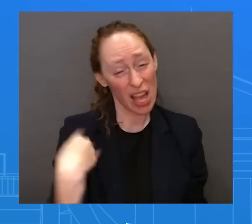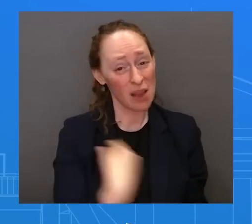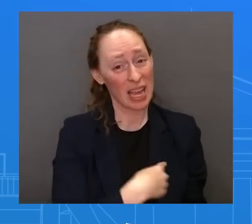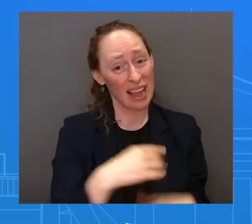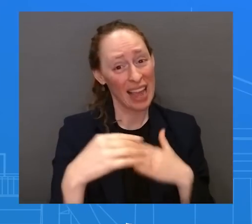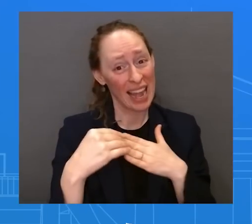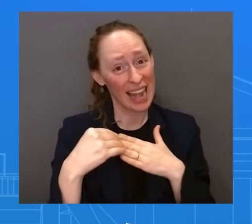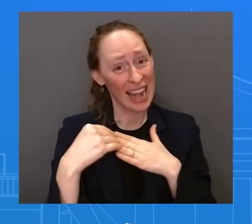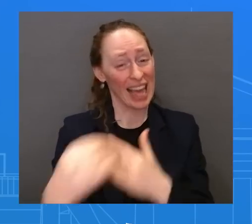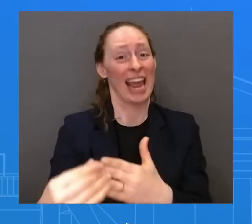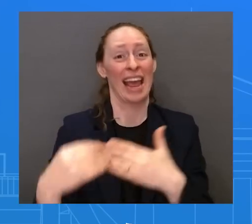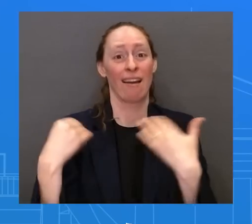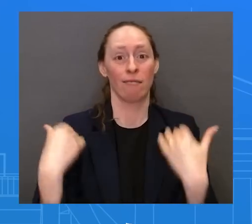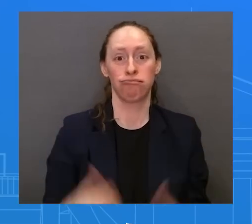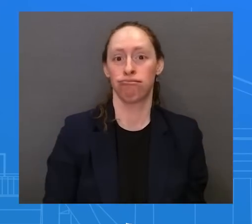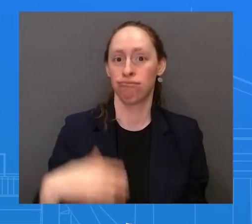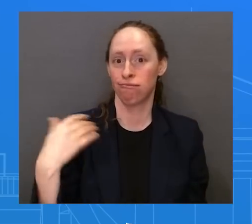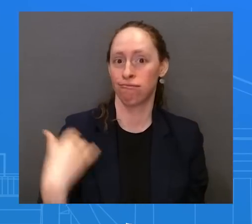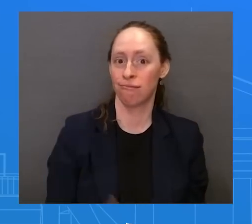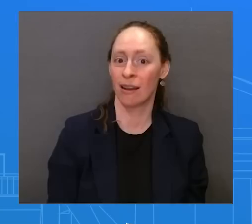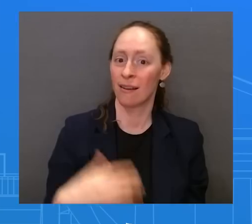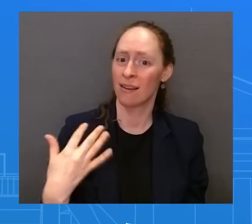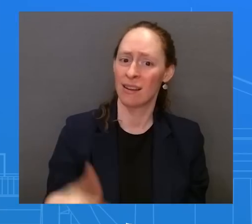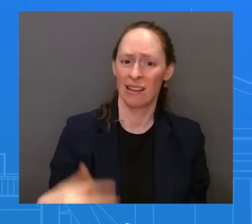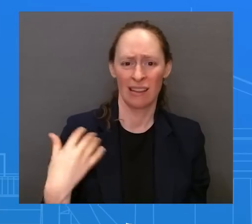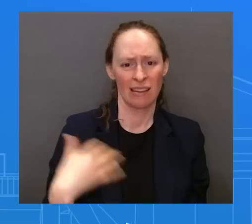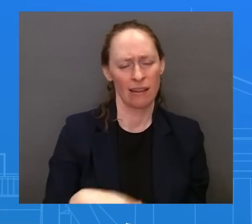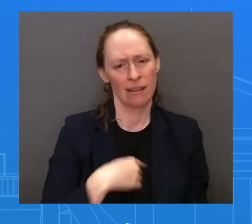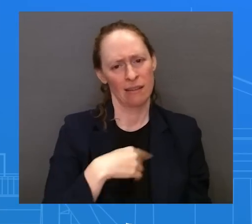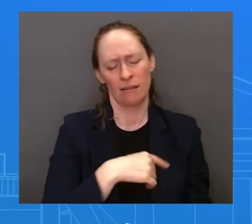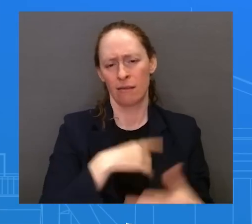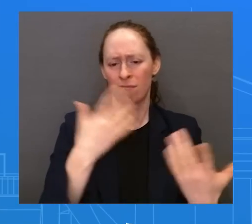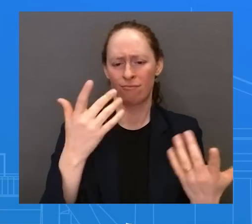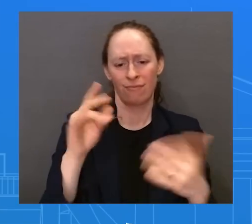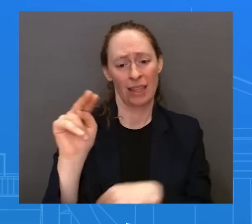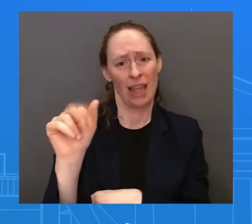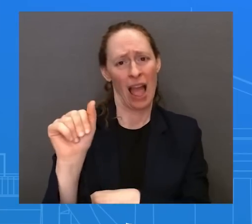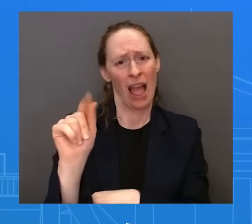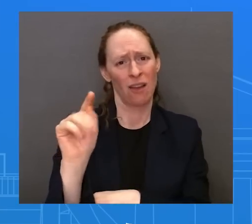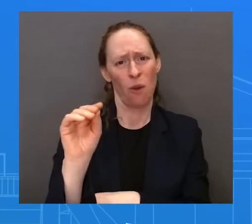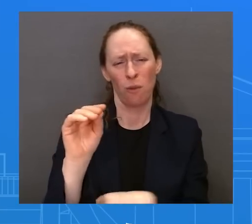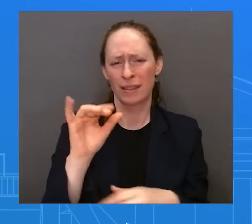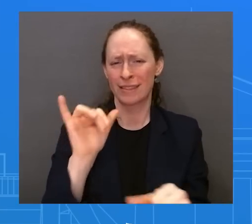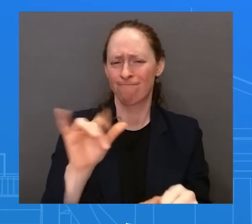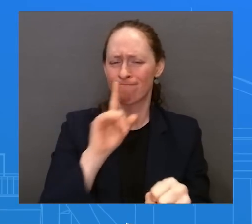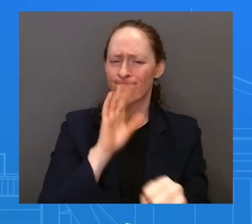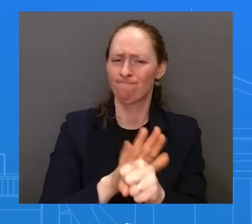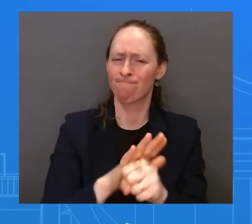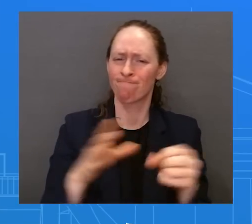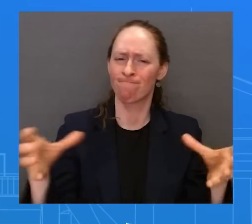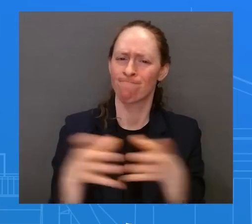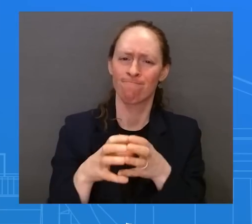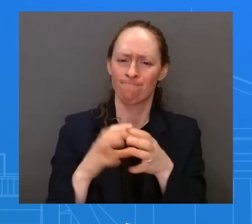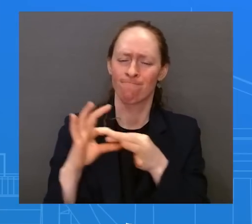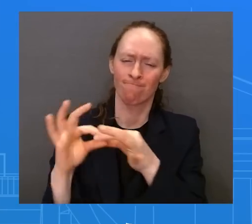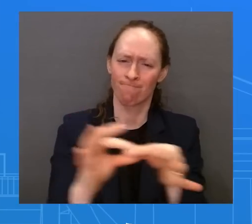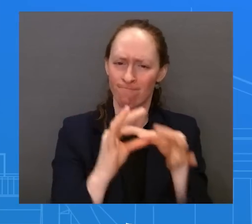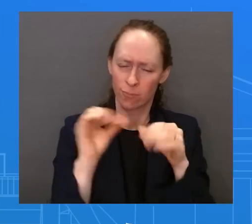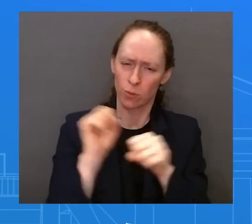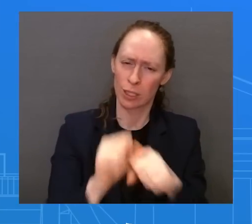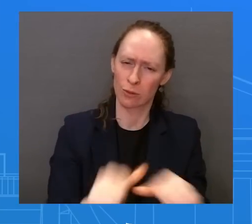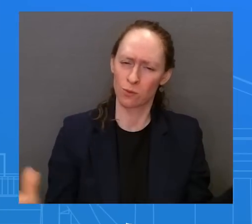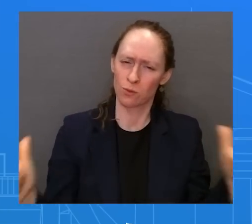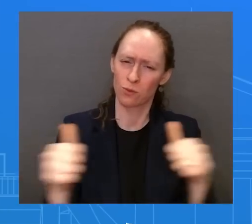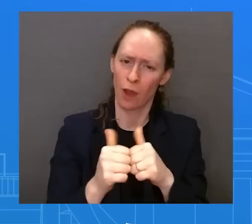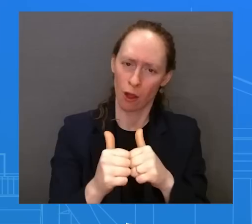together holding the West making sure that they are aligned and you've seen that throughout throughout this year and so we're going to continue to make